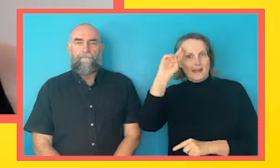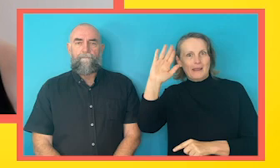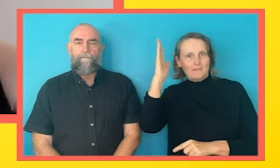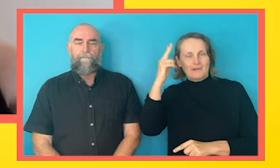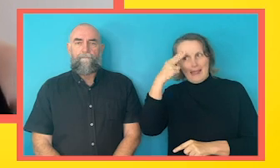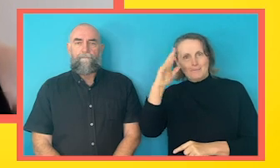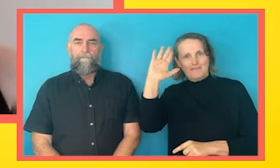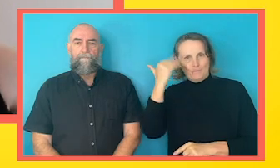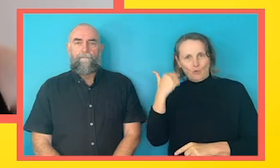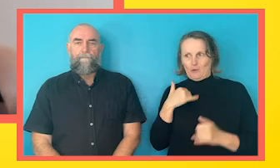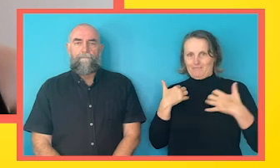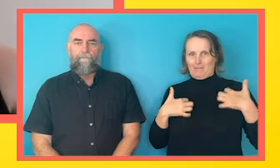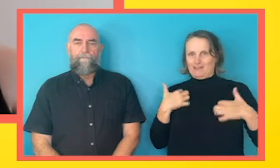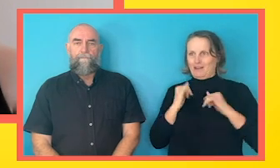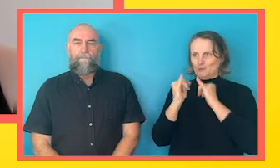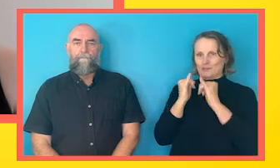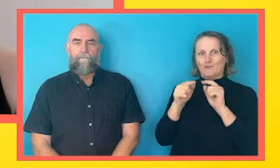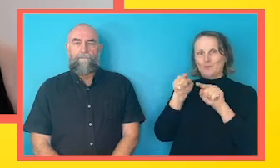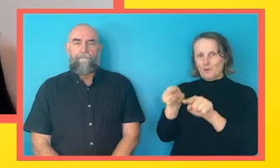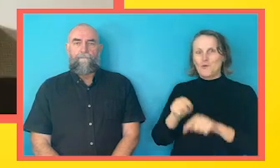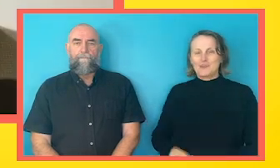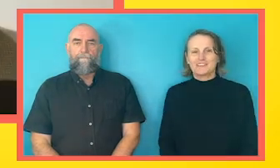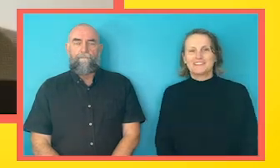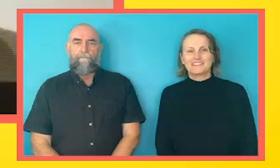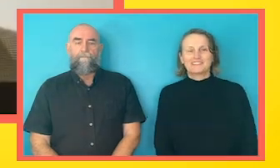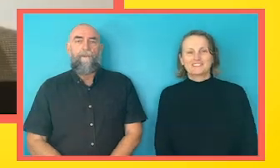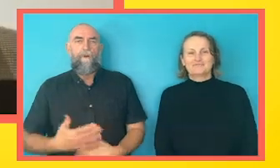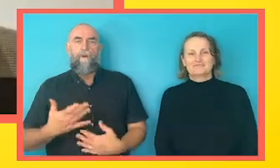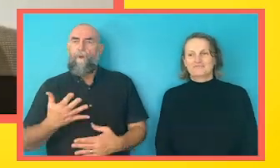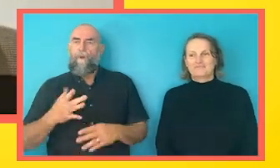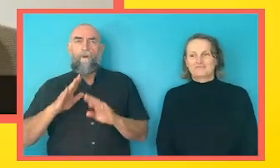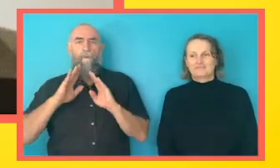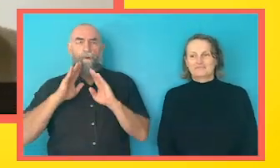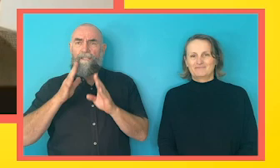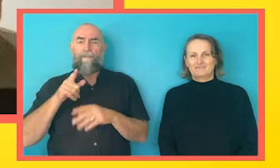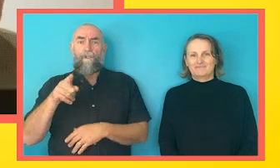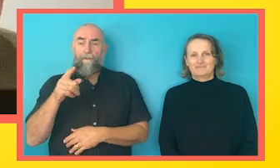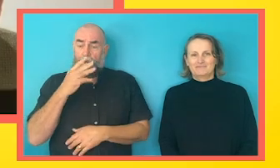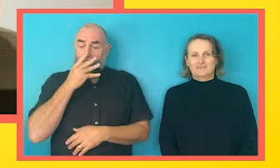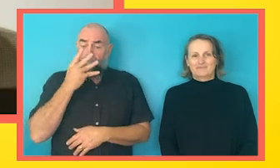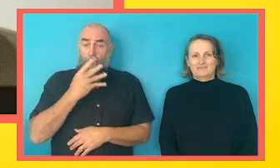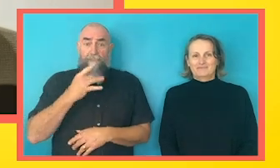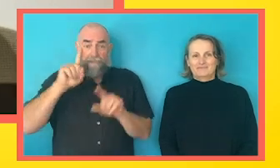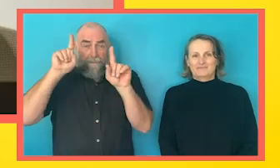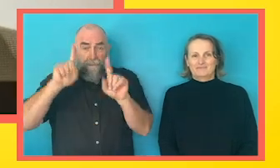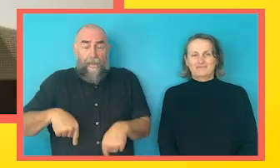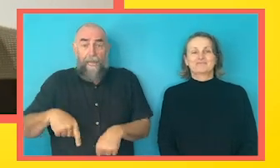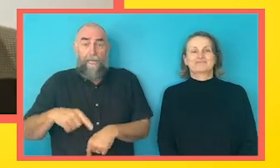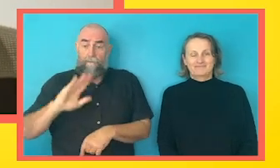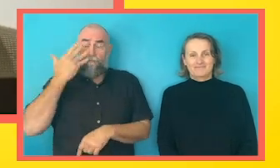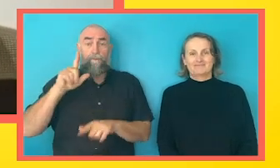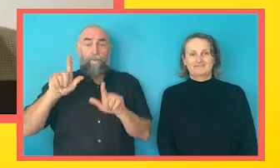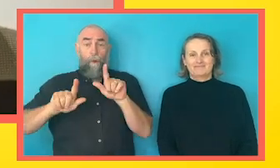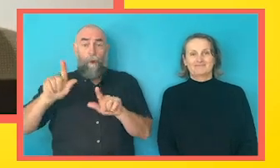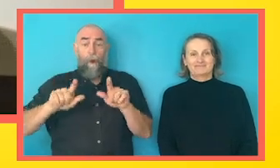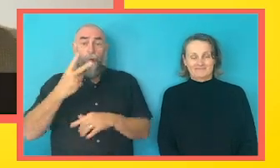to time. So I'm really excited to have a bit of a chat with her. Me too, as a young Paralympian, 14 years old, making her Paralympic debut in